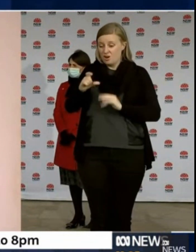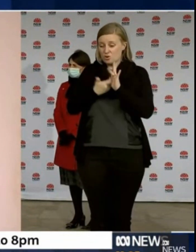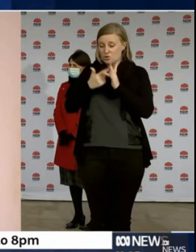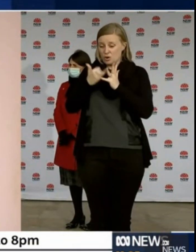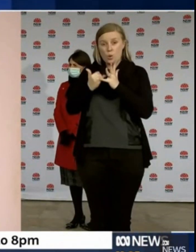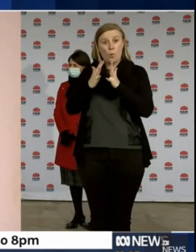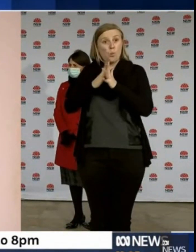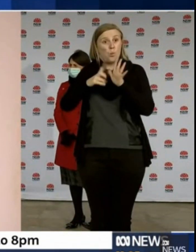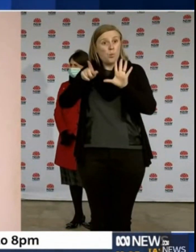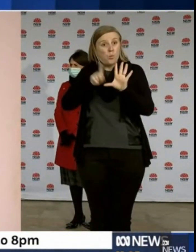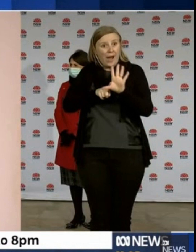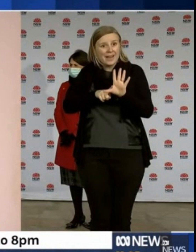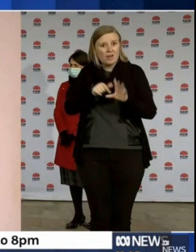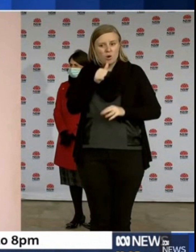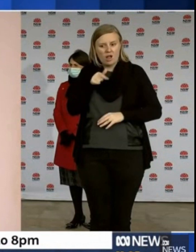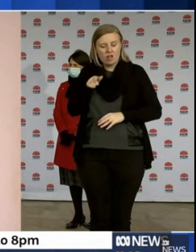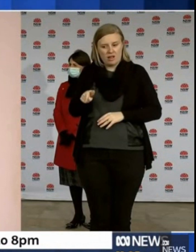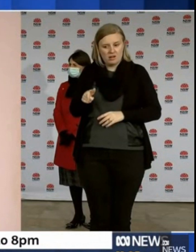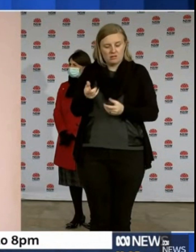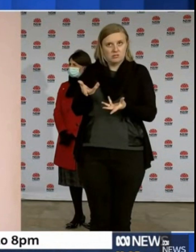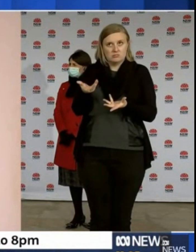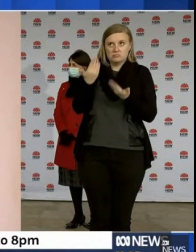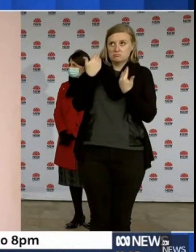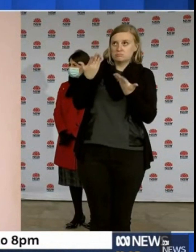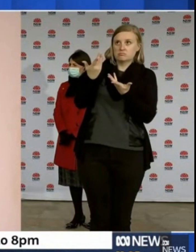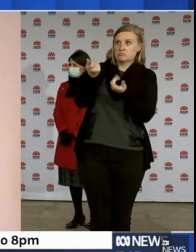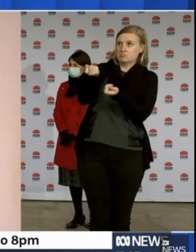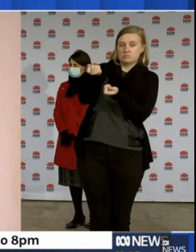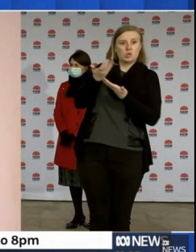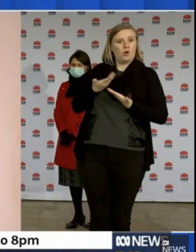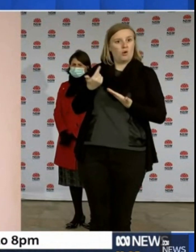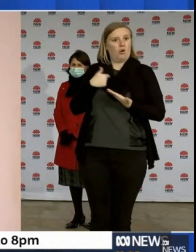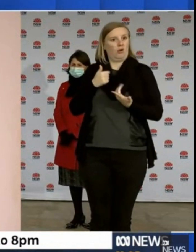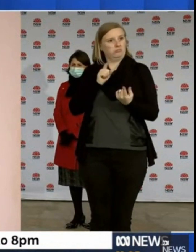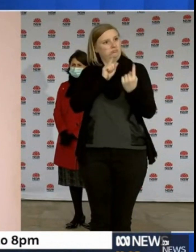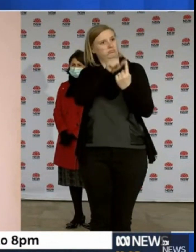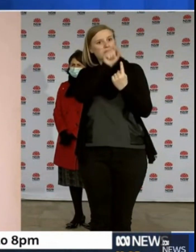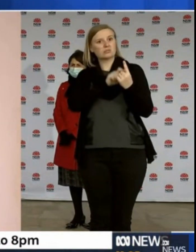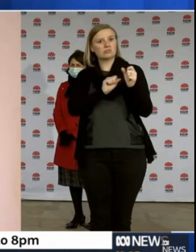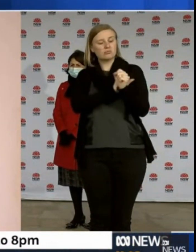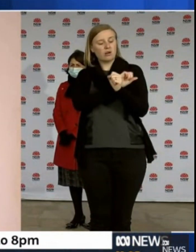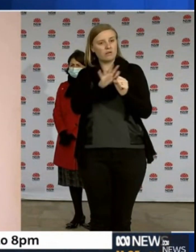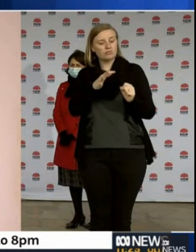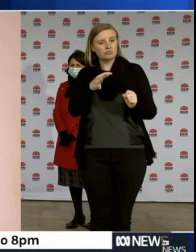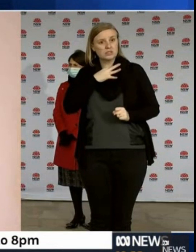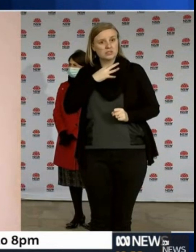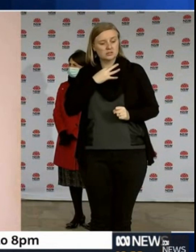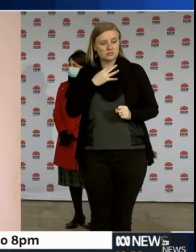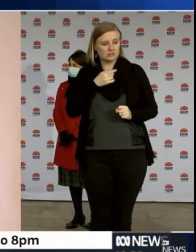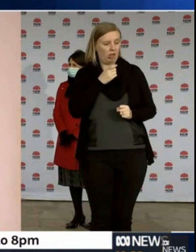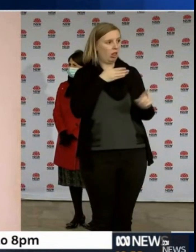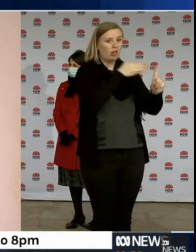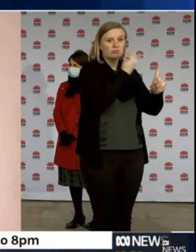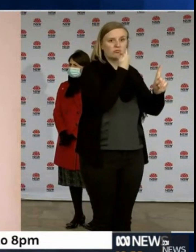were potentially close contact? Well, as soon as we identified that error, we immediately